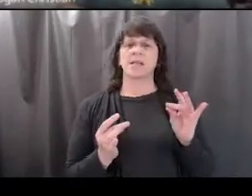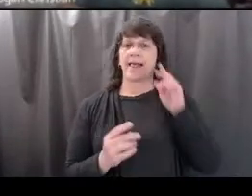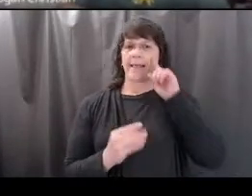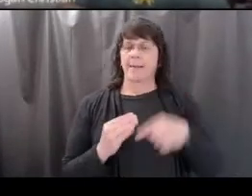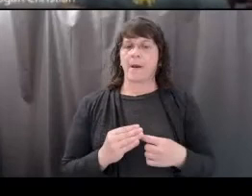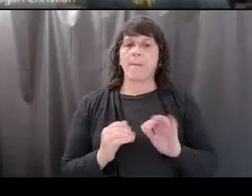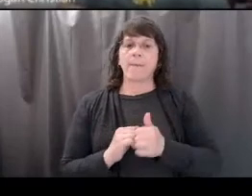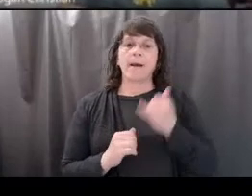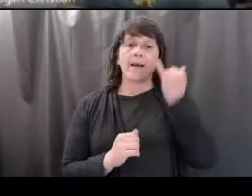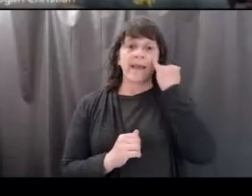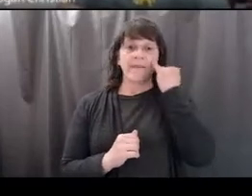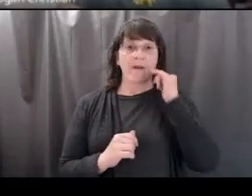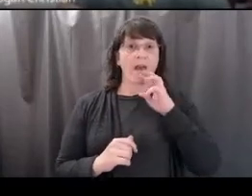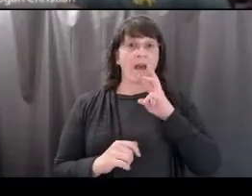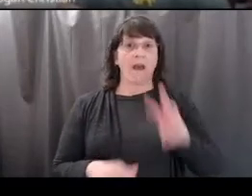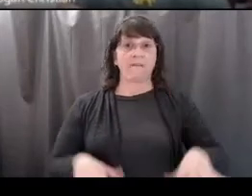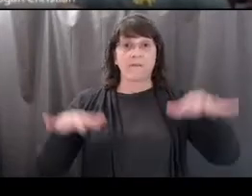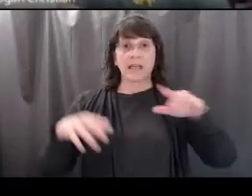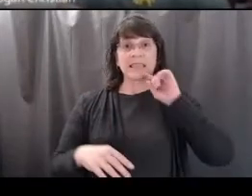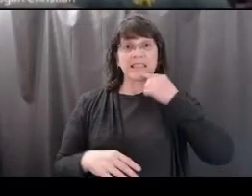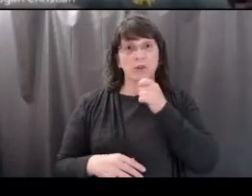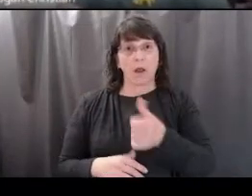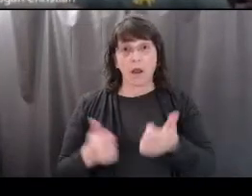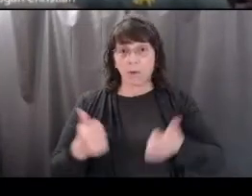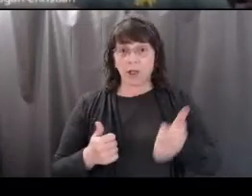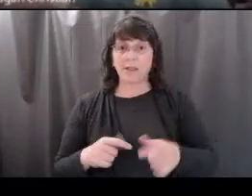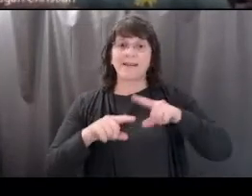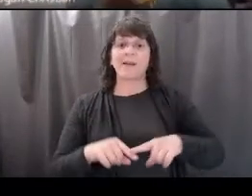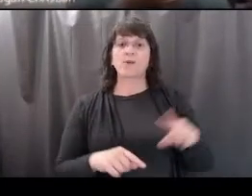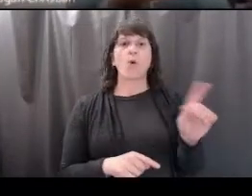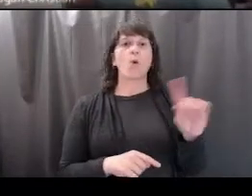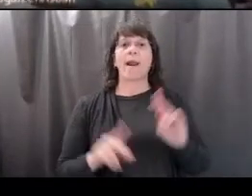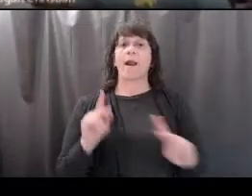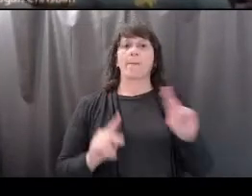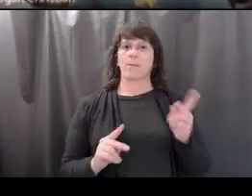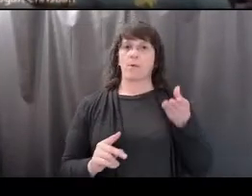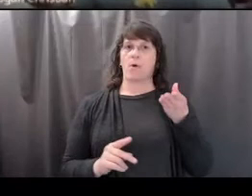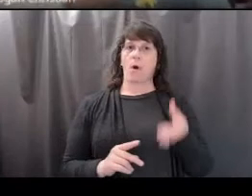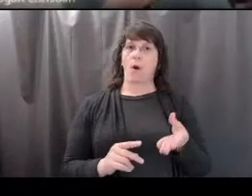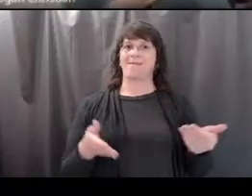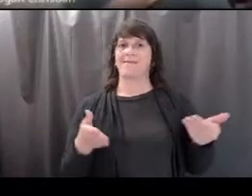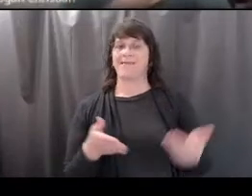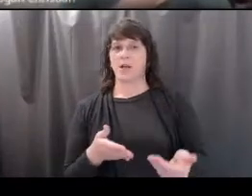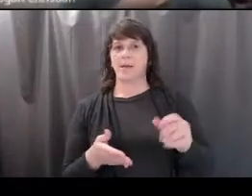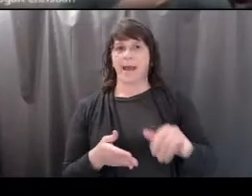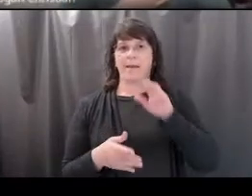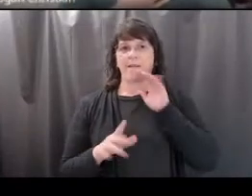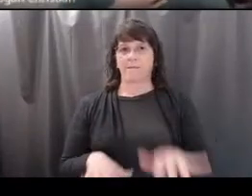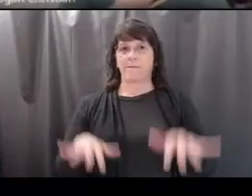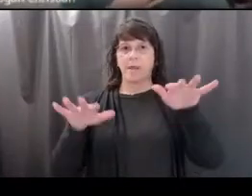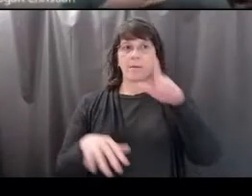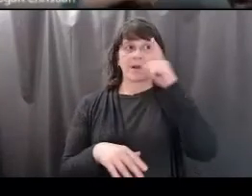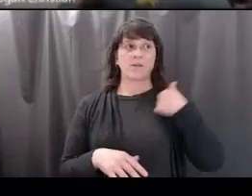but how severe a flood is actually also kind of depends on where people are located within the floodplain, because we're the ones who sort